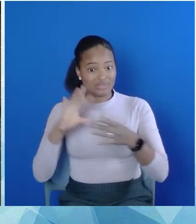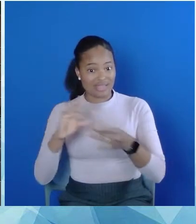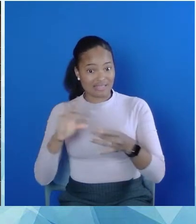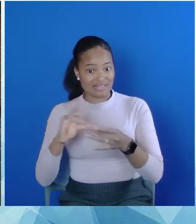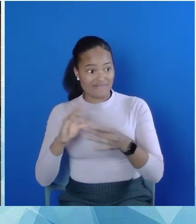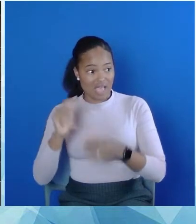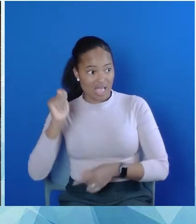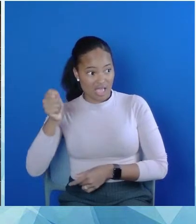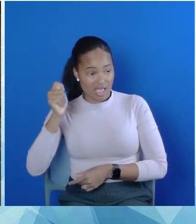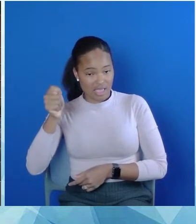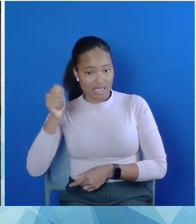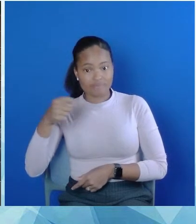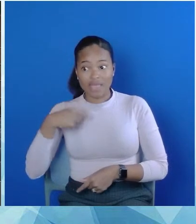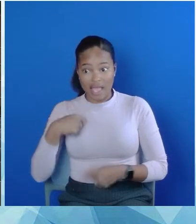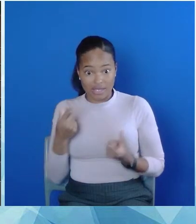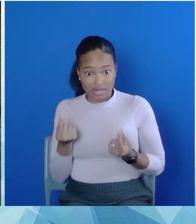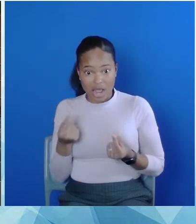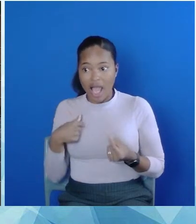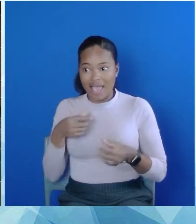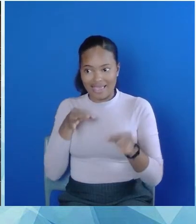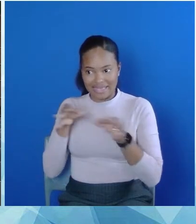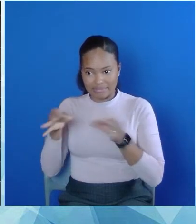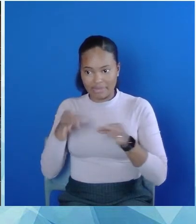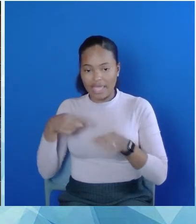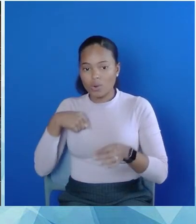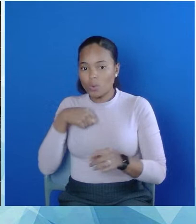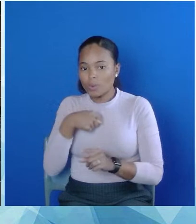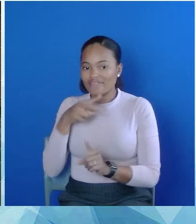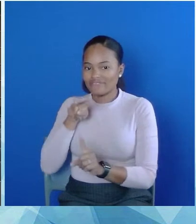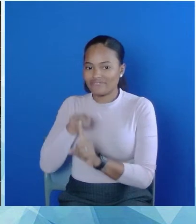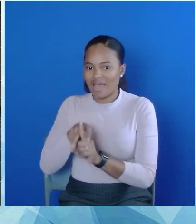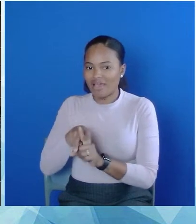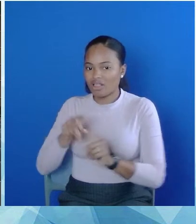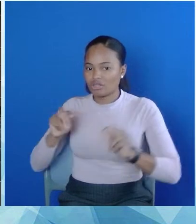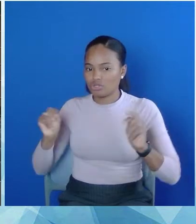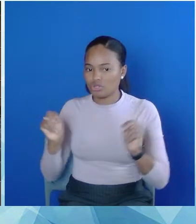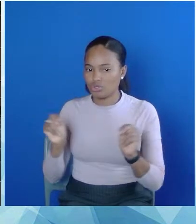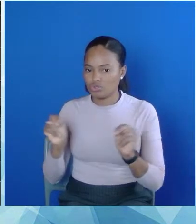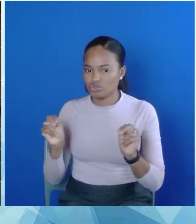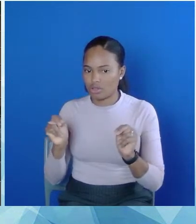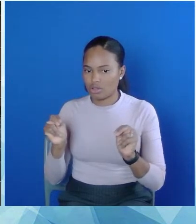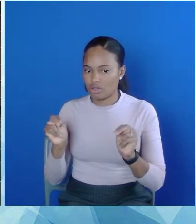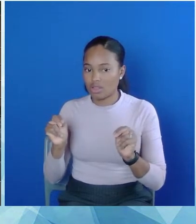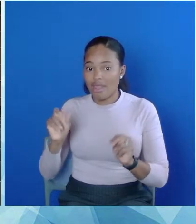I explained that we filed neutral simply because the ASDB board